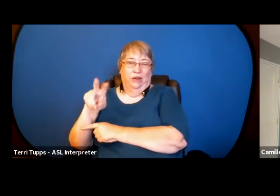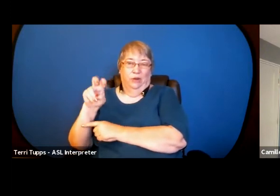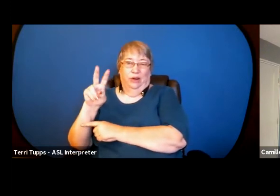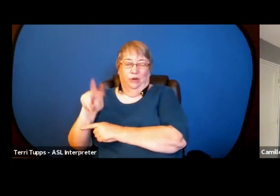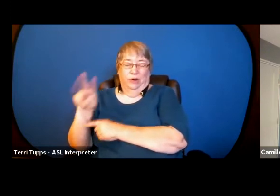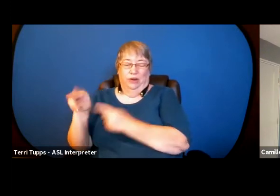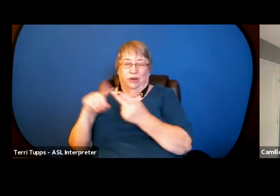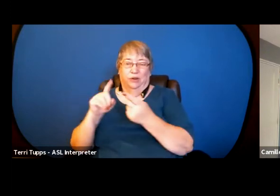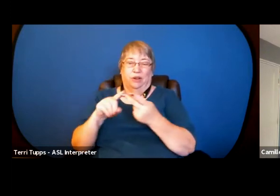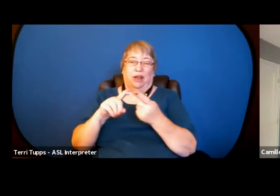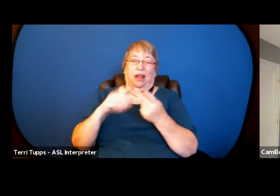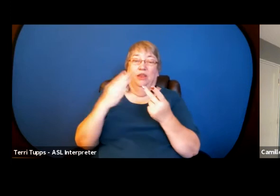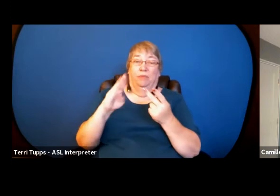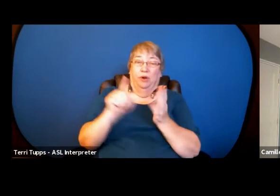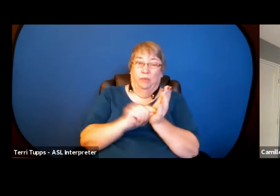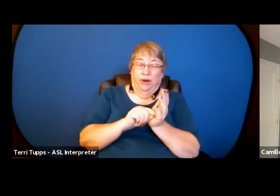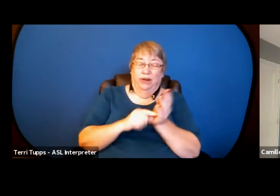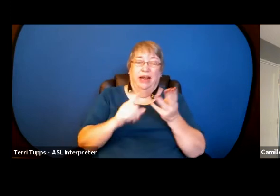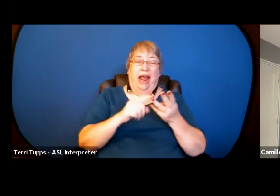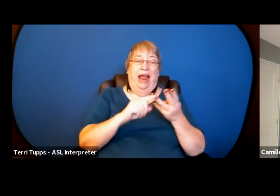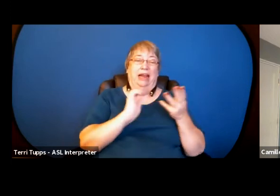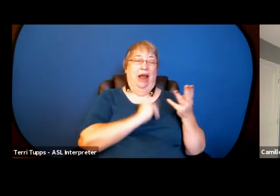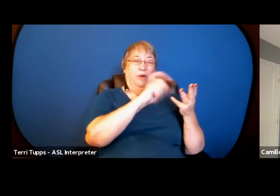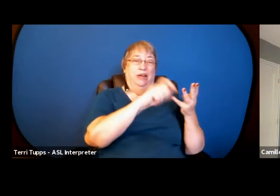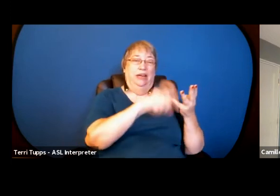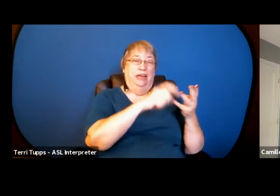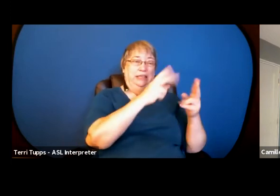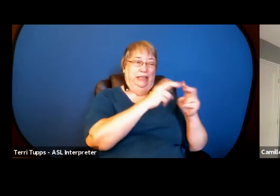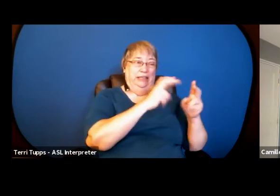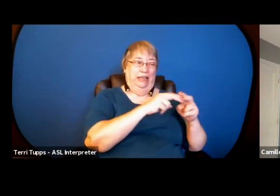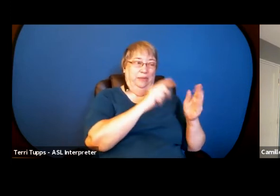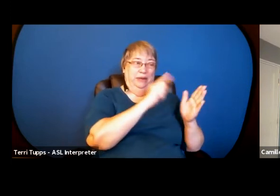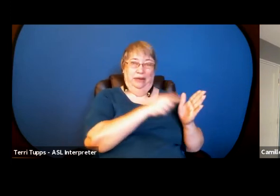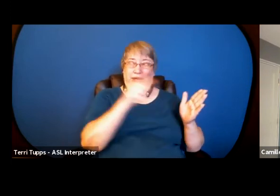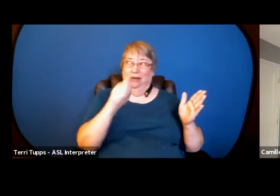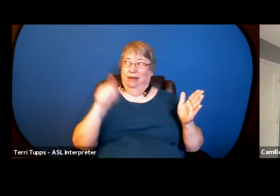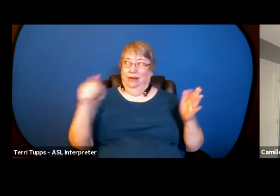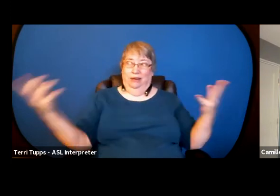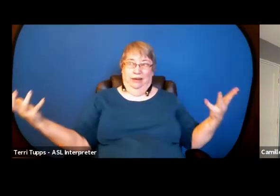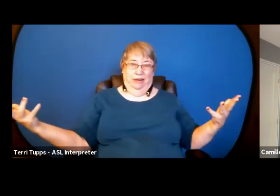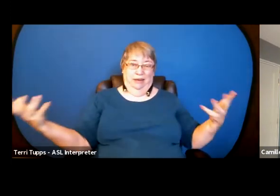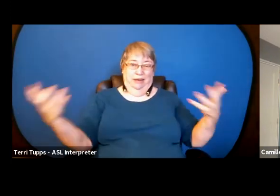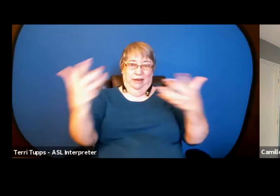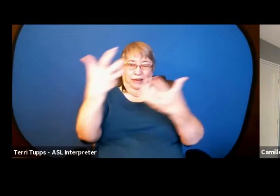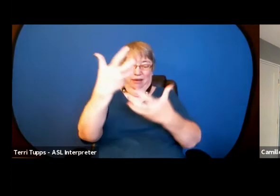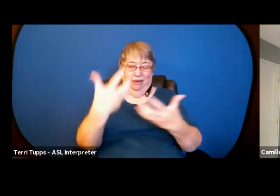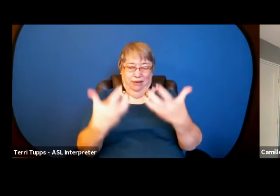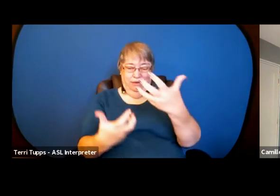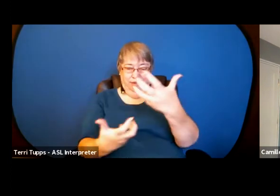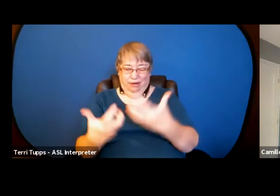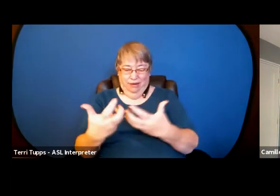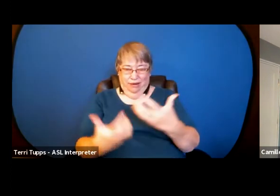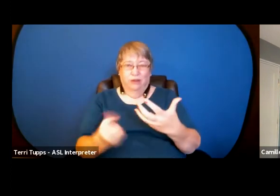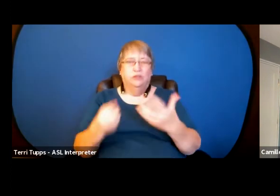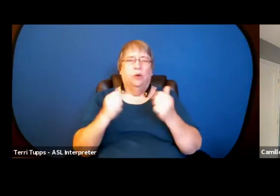Blueprint, and our needs assessment, and are really trying to organize it in a way that allows us to look at populations, allows